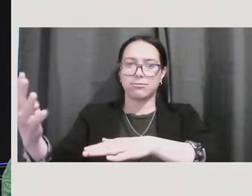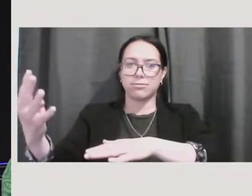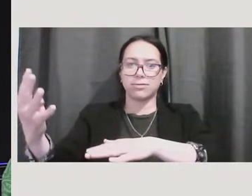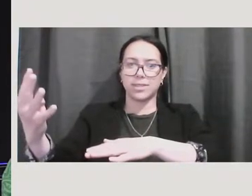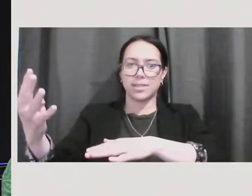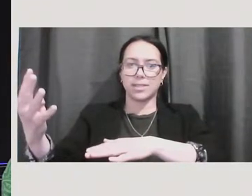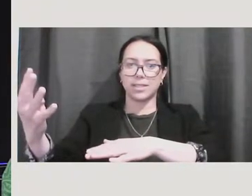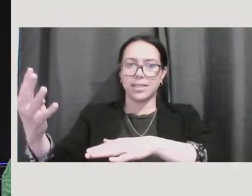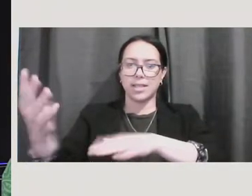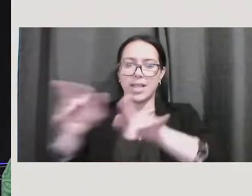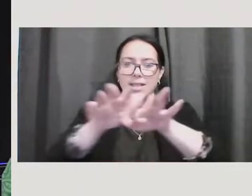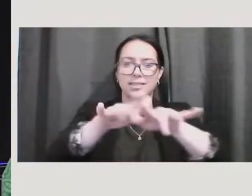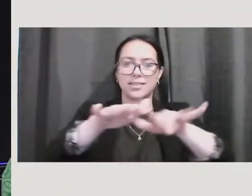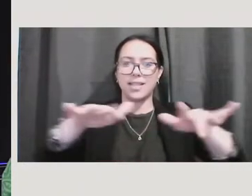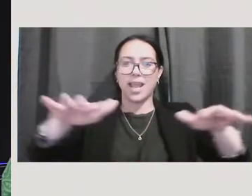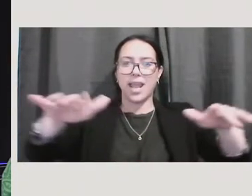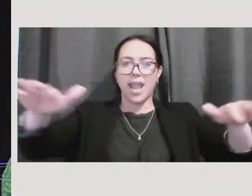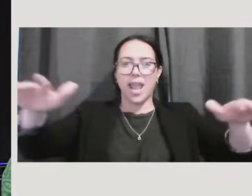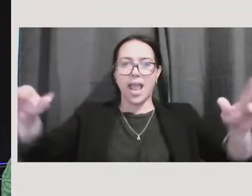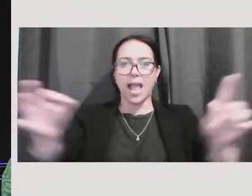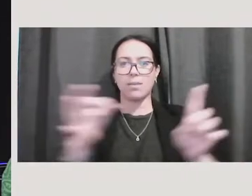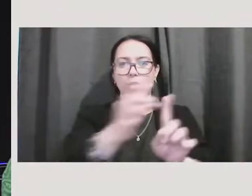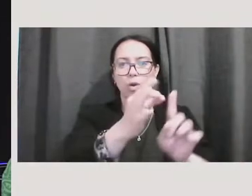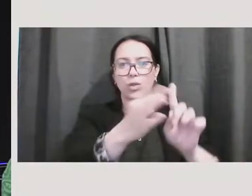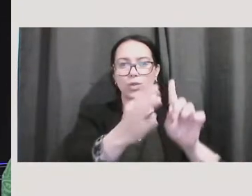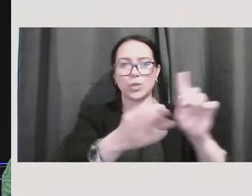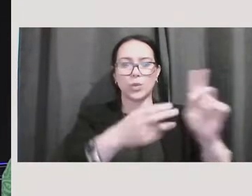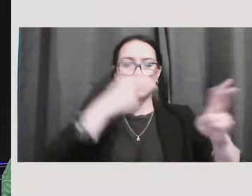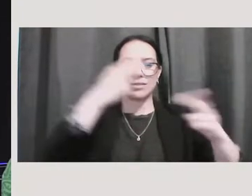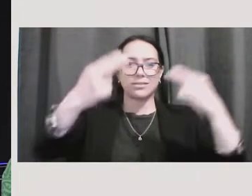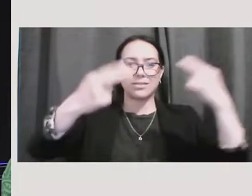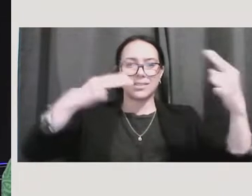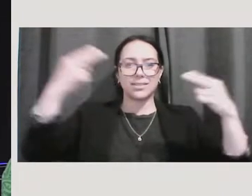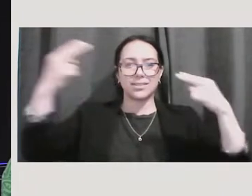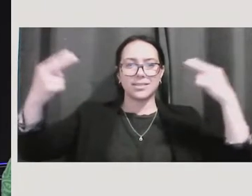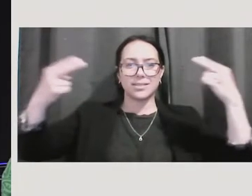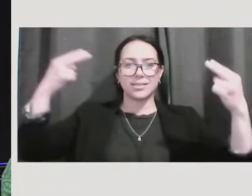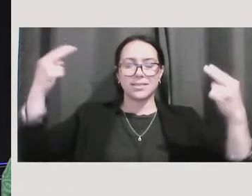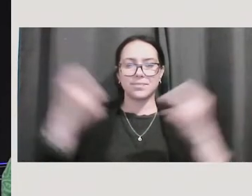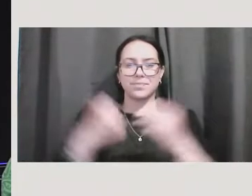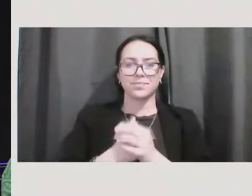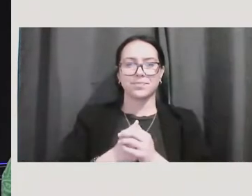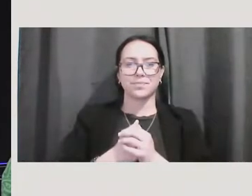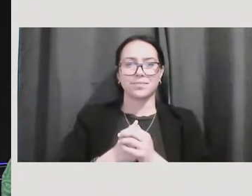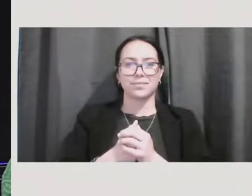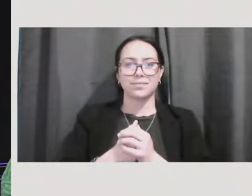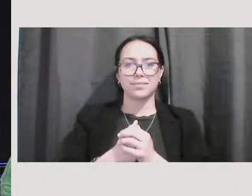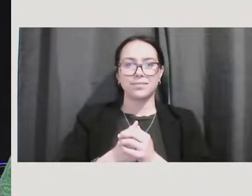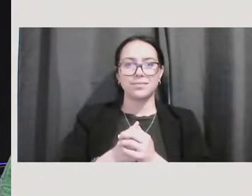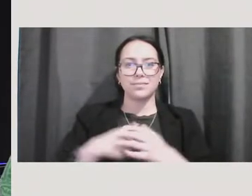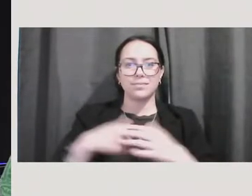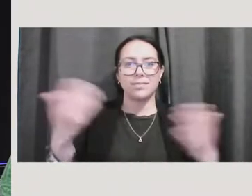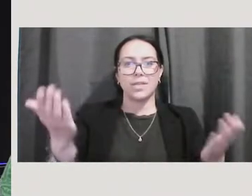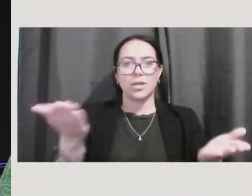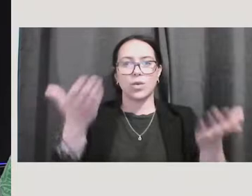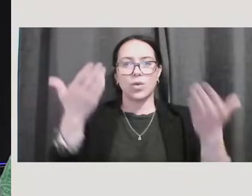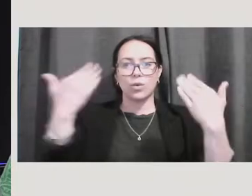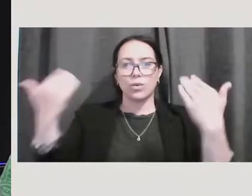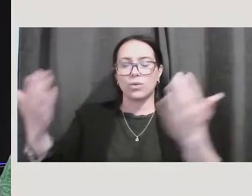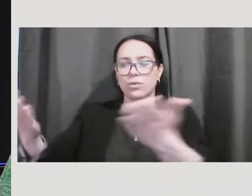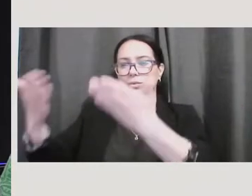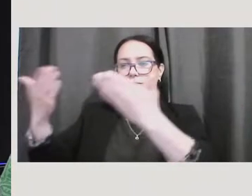the sea a sacred skimming chant calling the tatau encoded